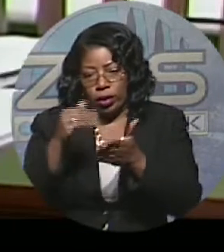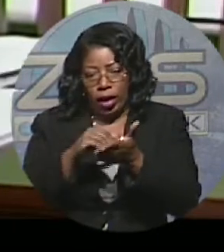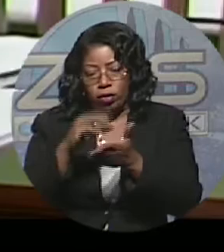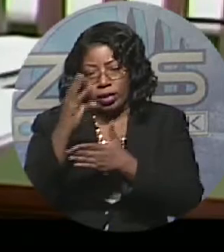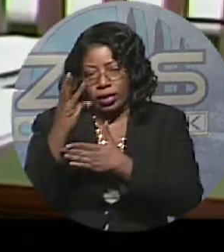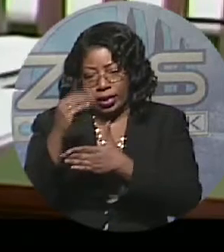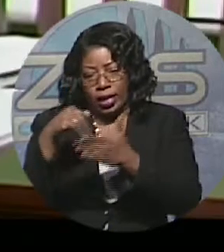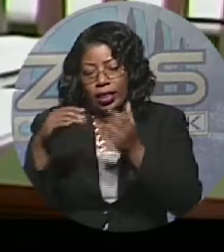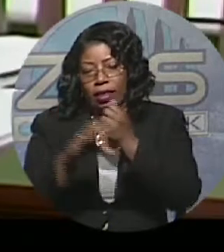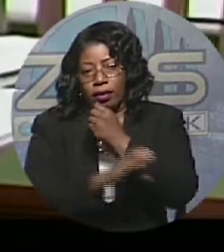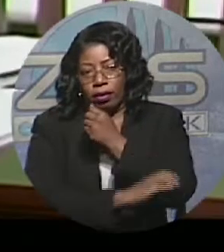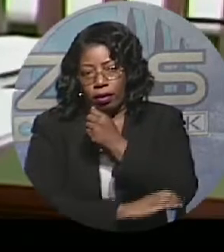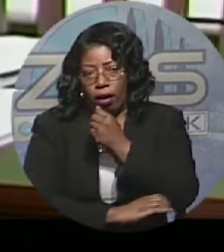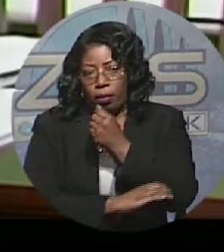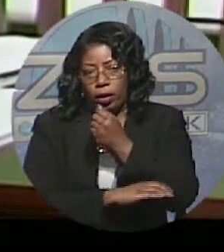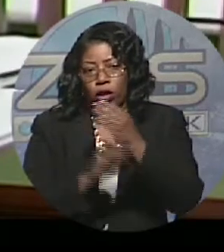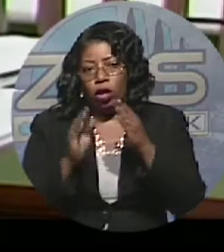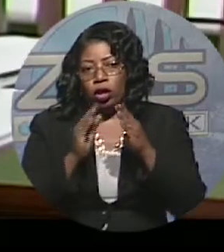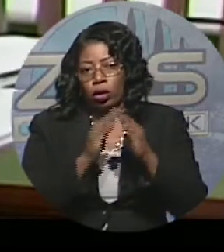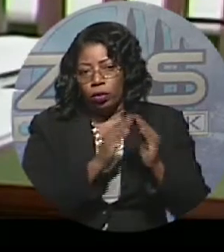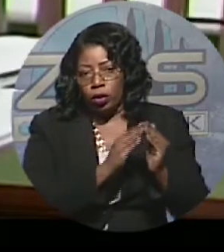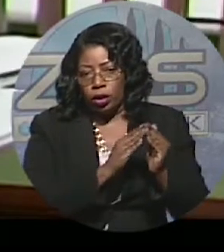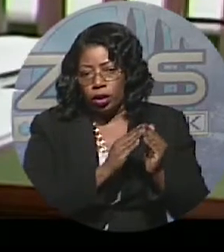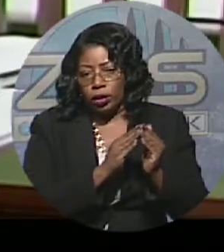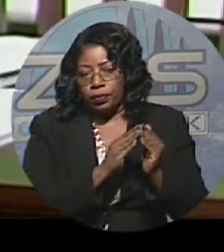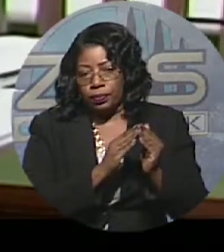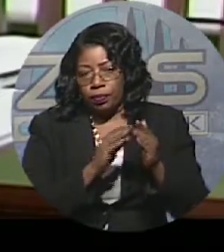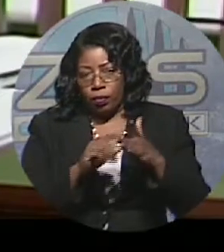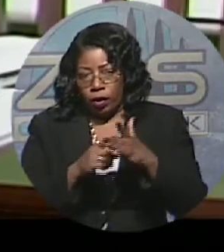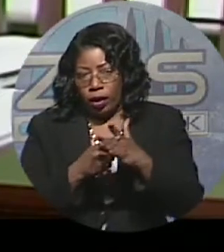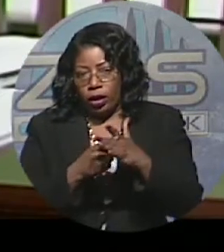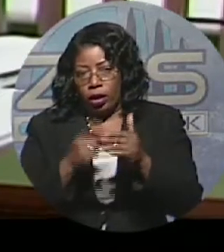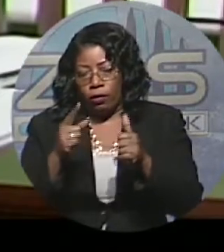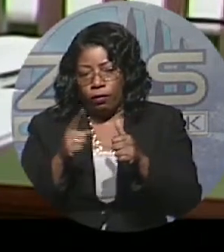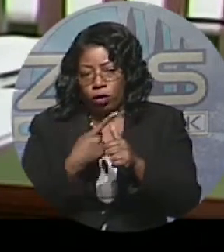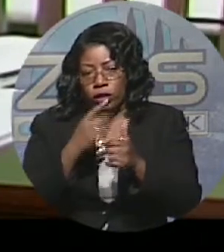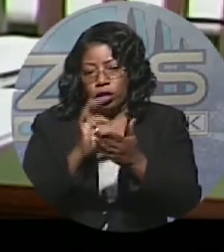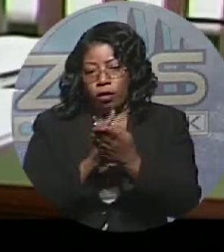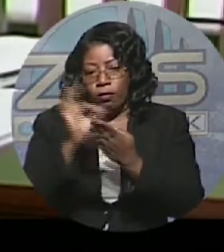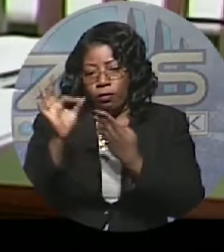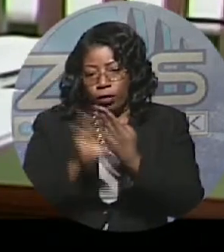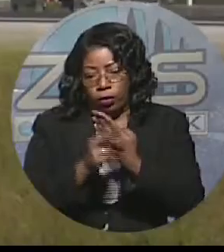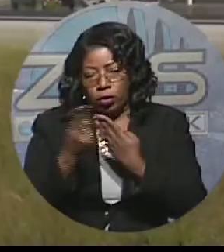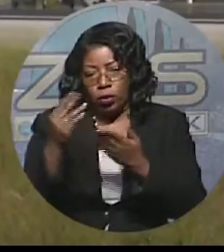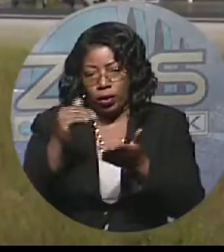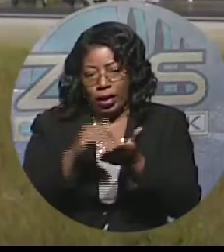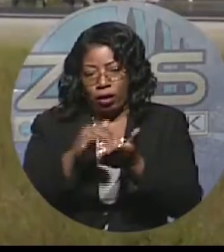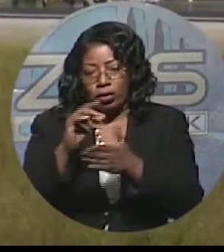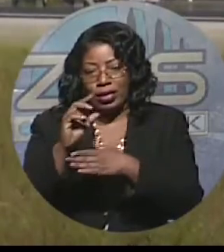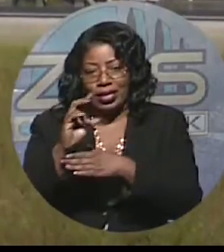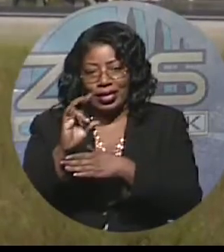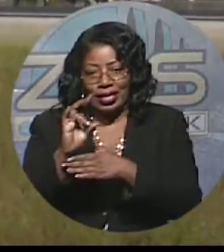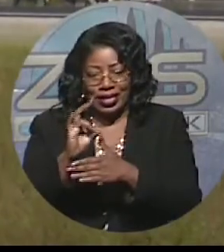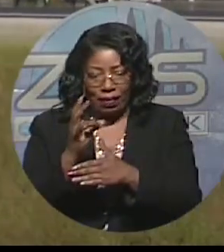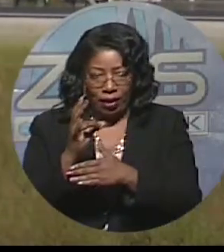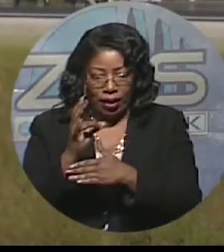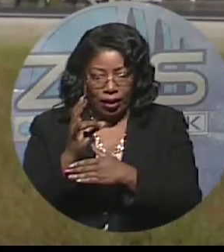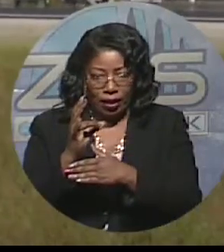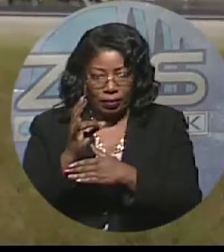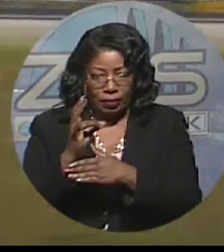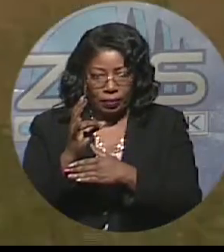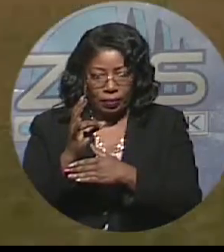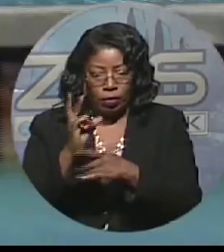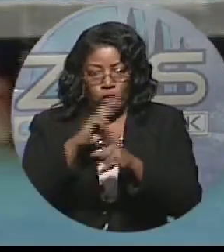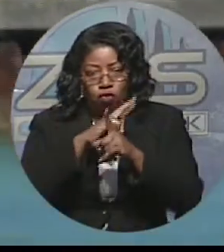the Caribbean community, APIS came into effect on the 1st of February 2007. Regional